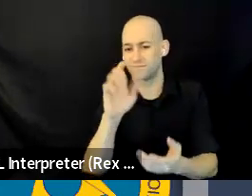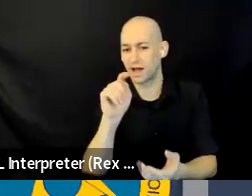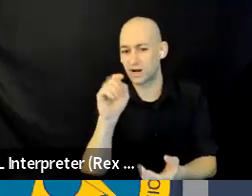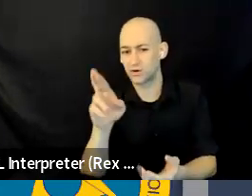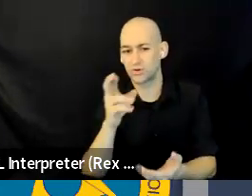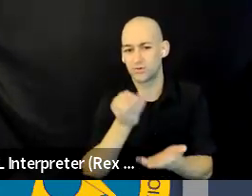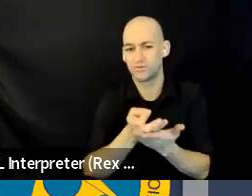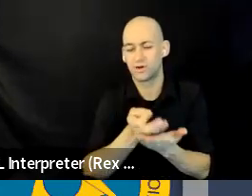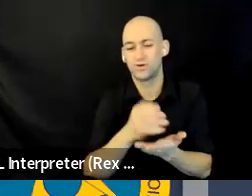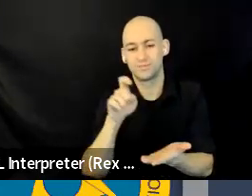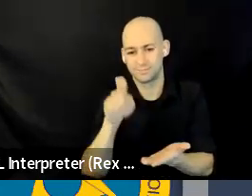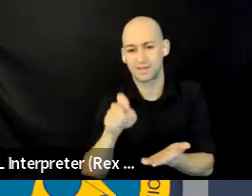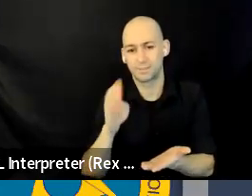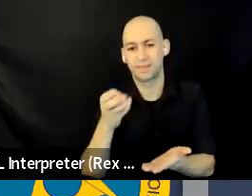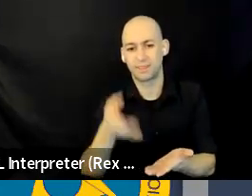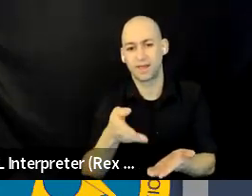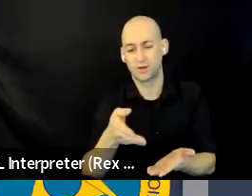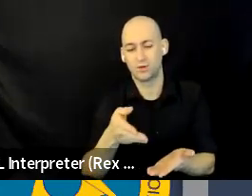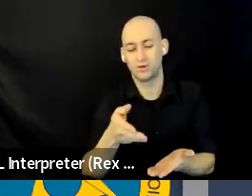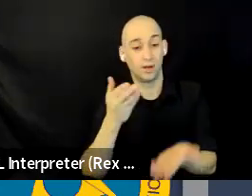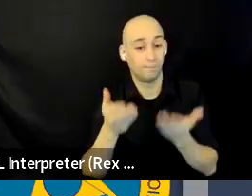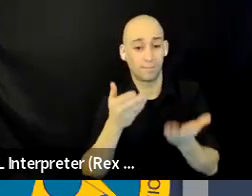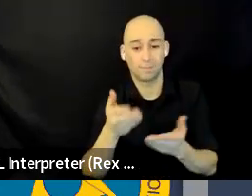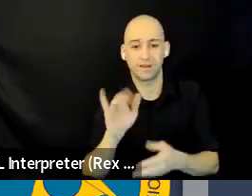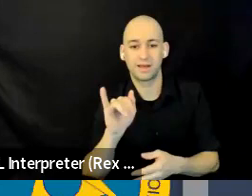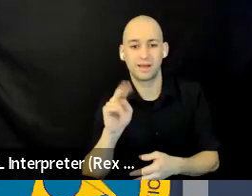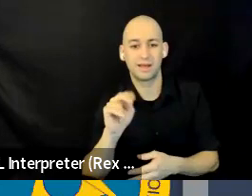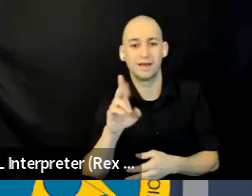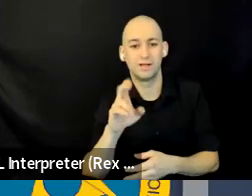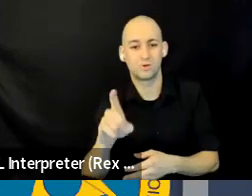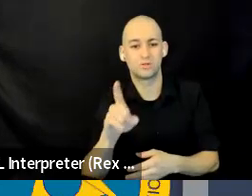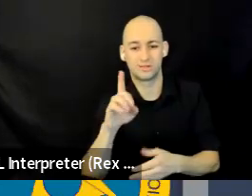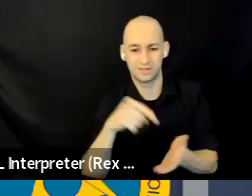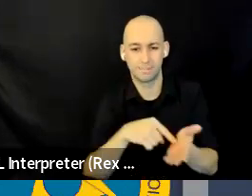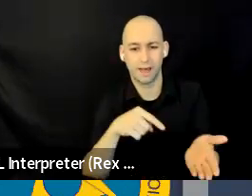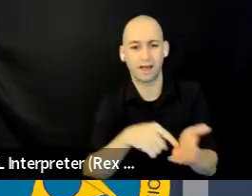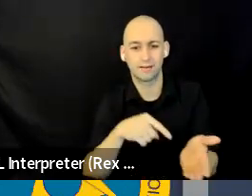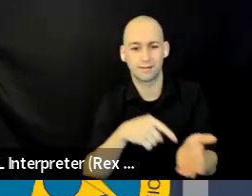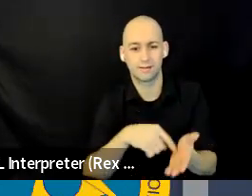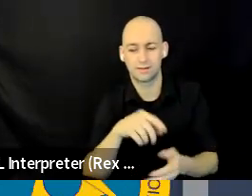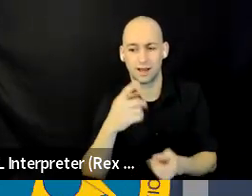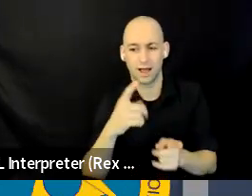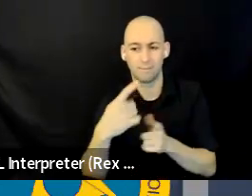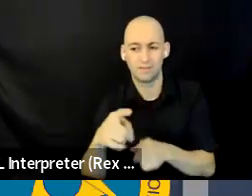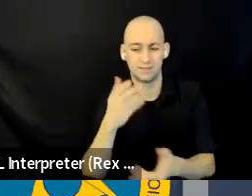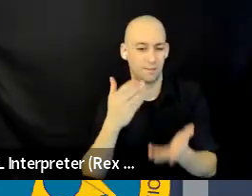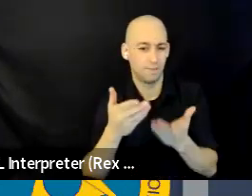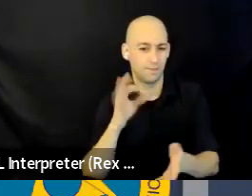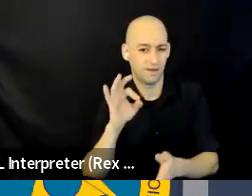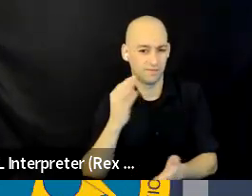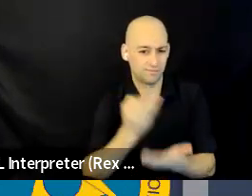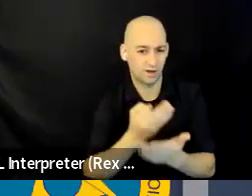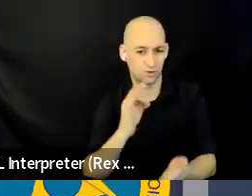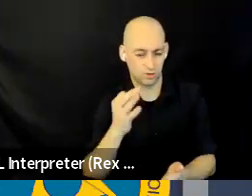there very well could be induced demand that results from an improvement in a rural corridor if those factors are present. So the